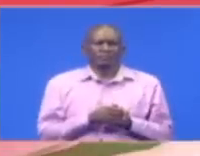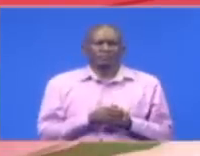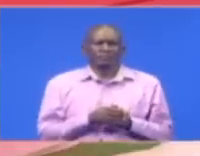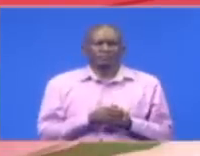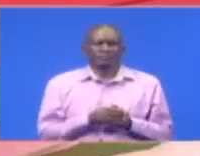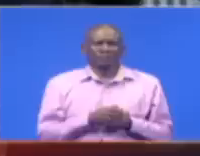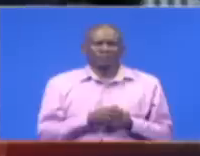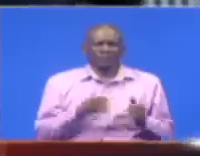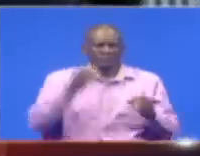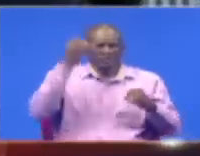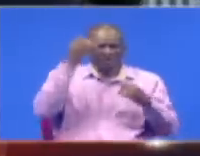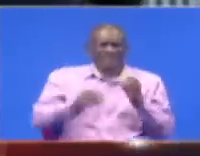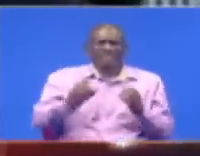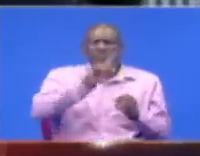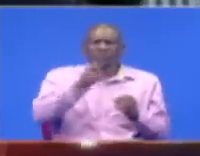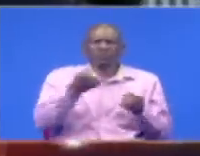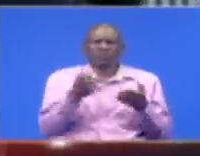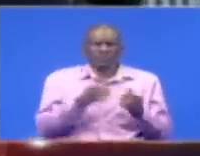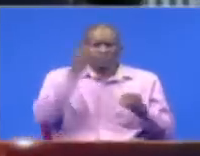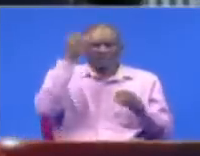to my final question.